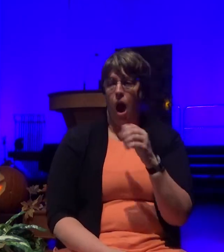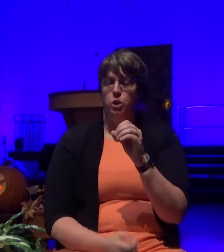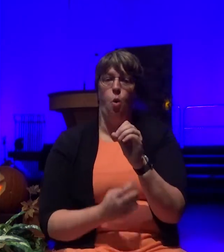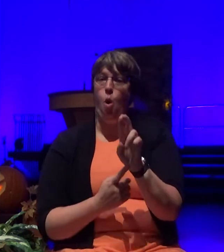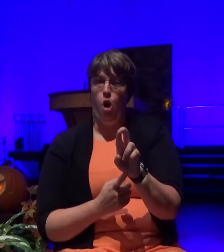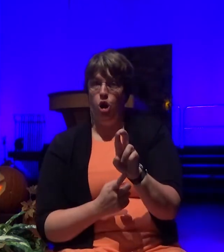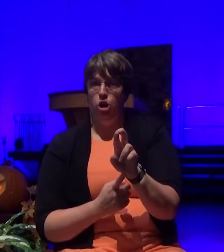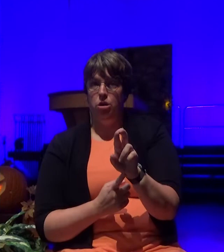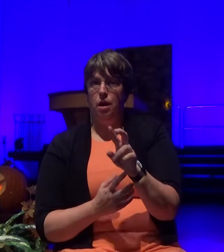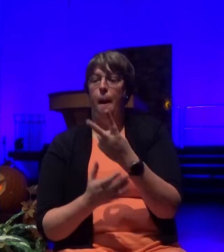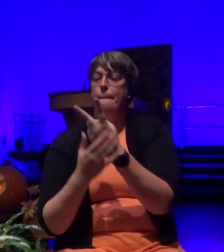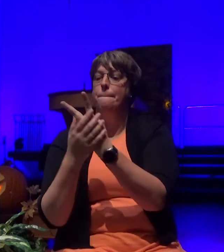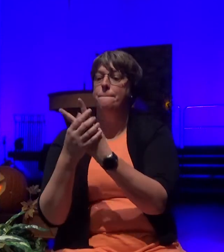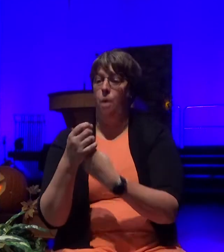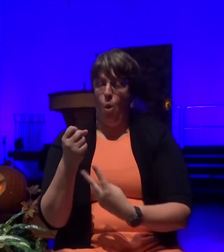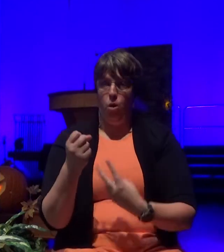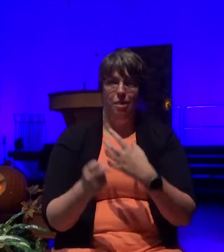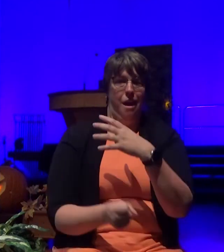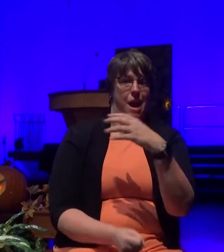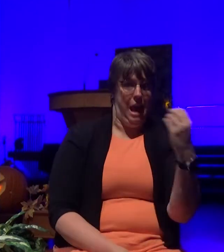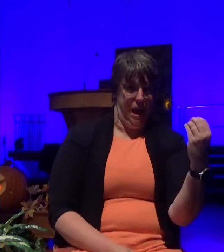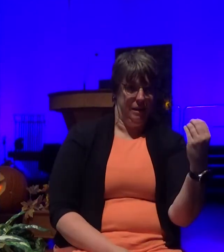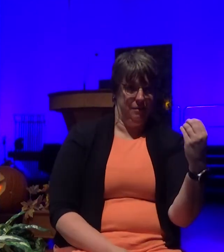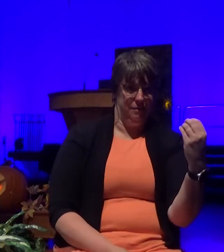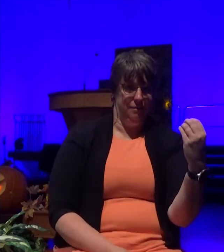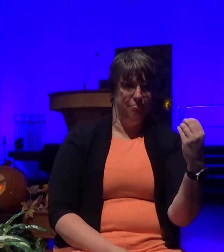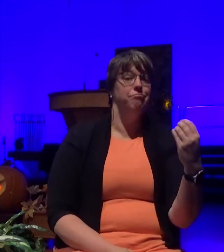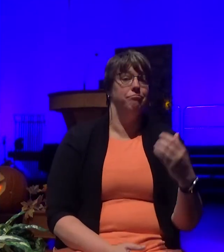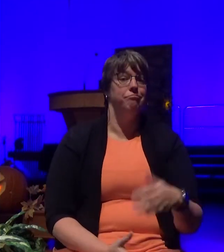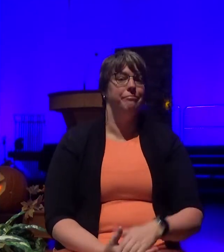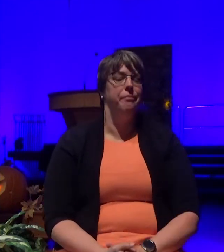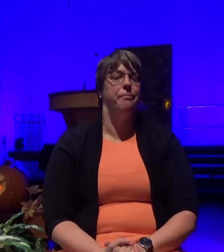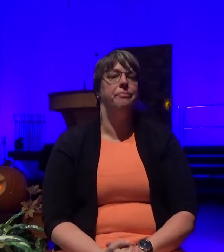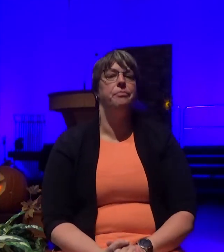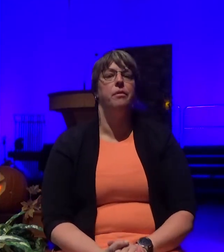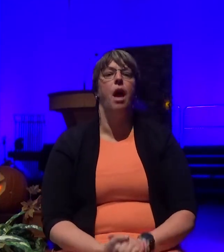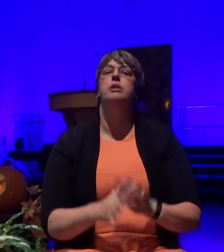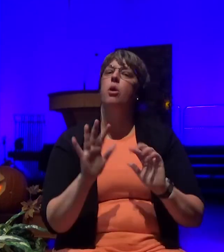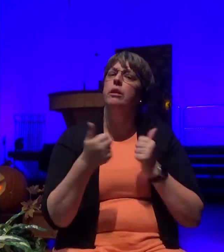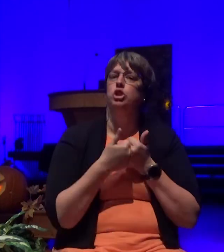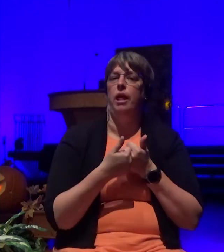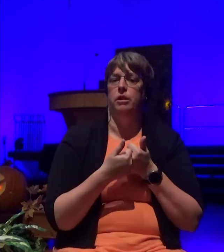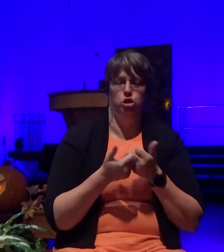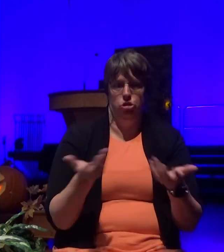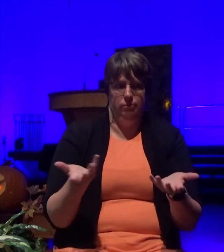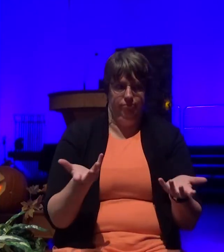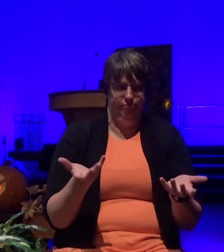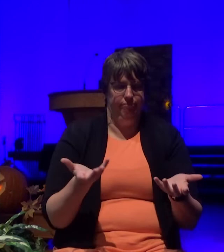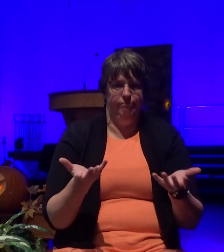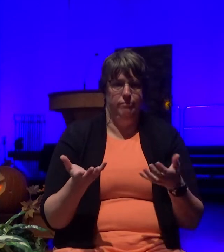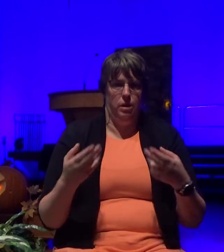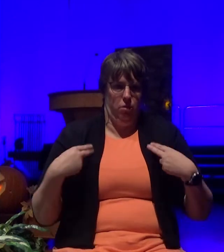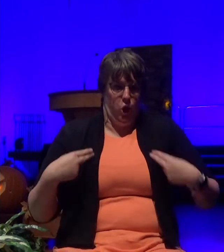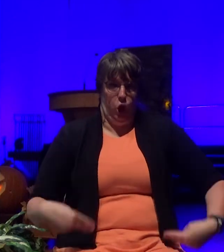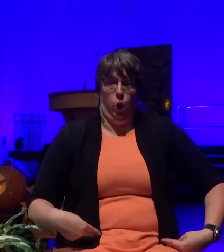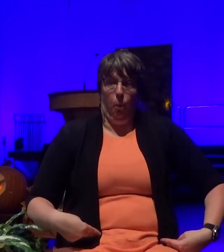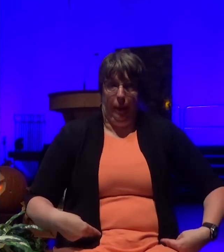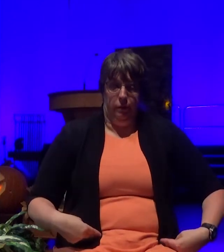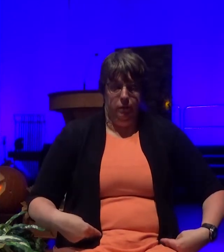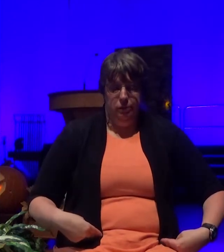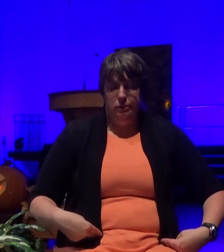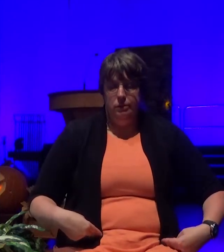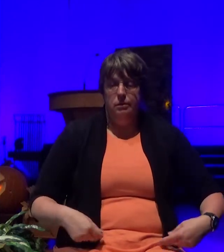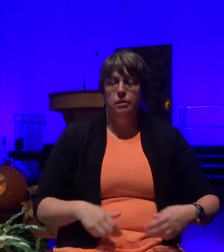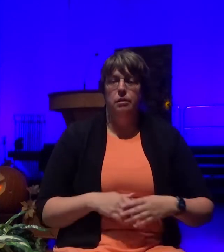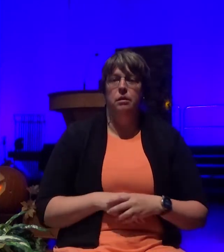and. But the challenge of this for us humans and for our human mind is sometimes